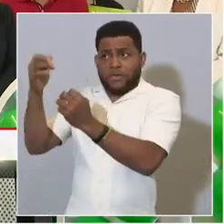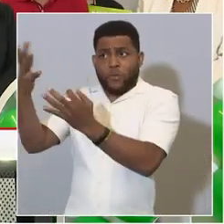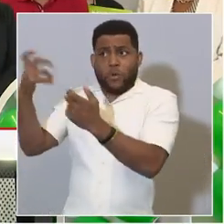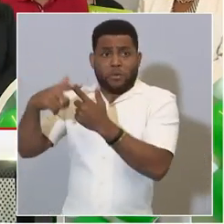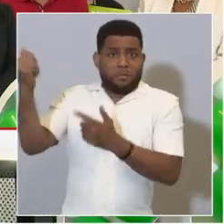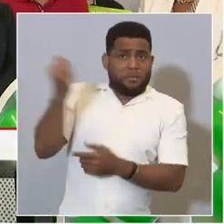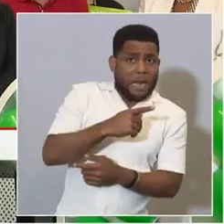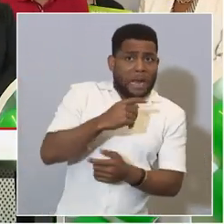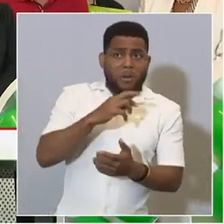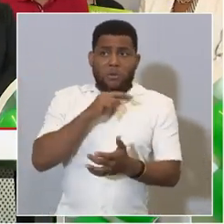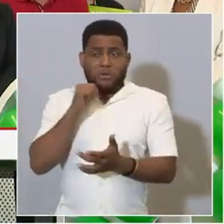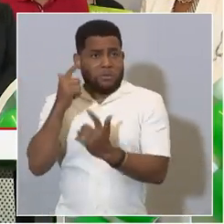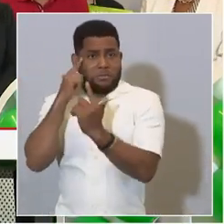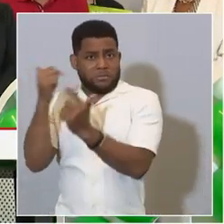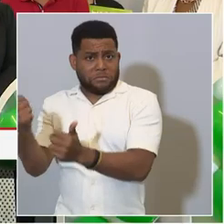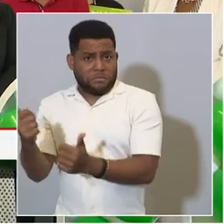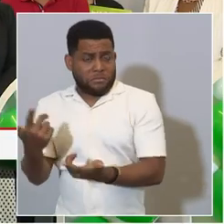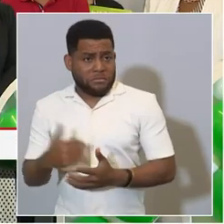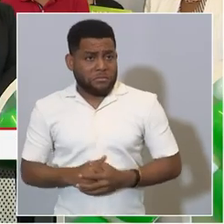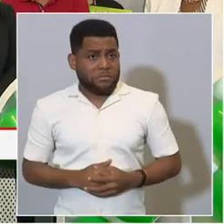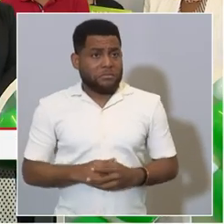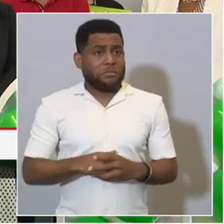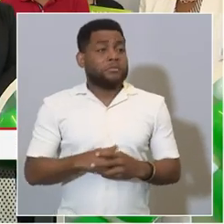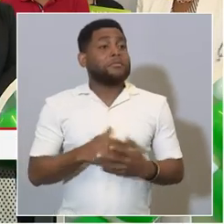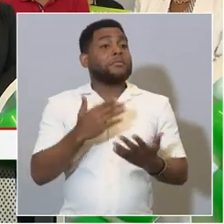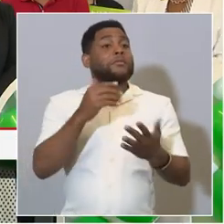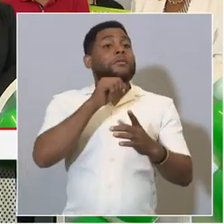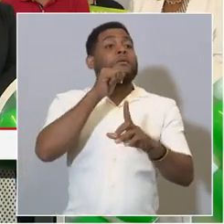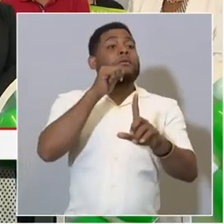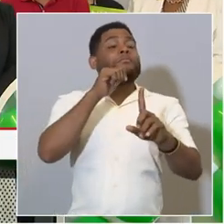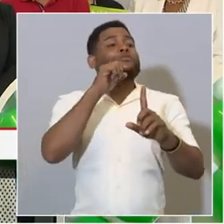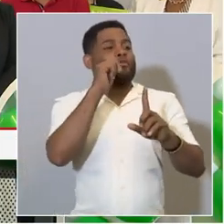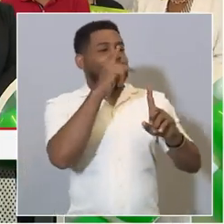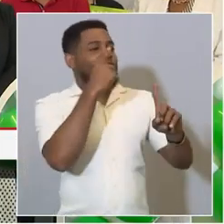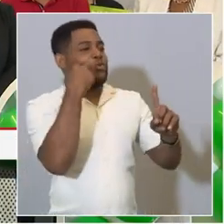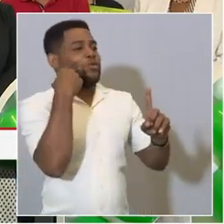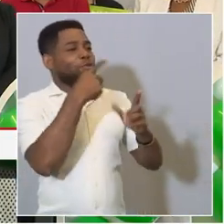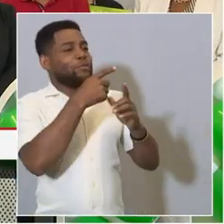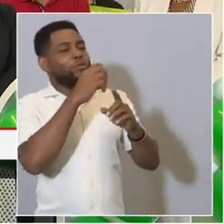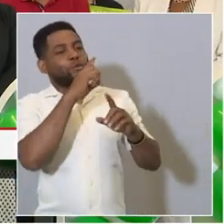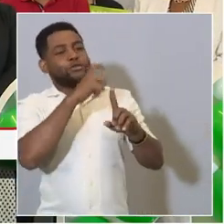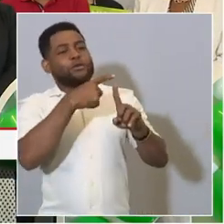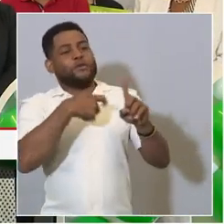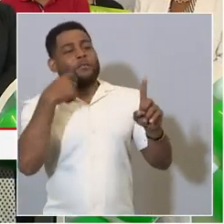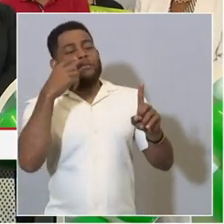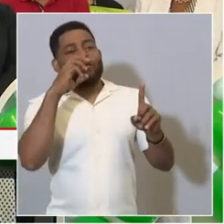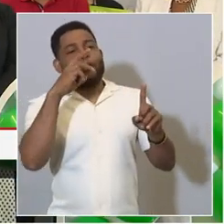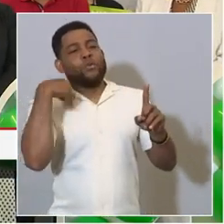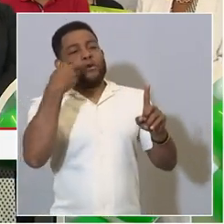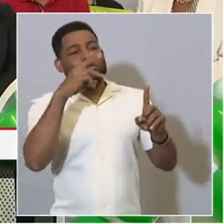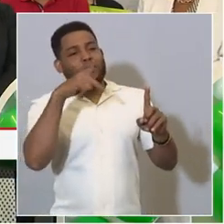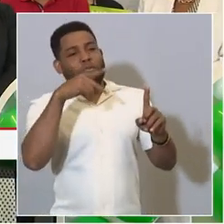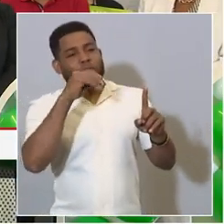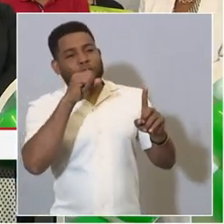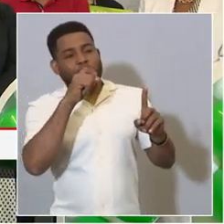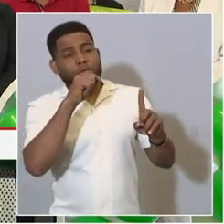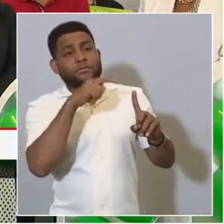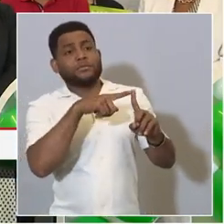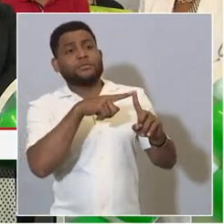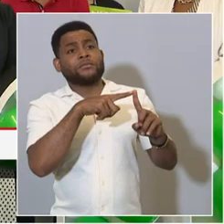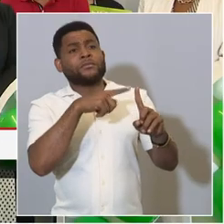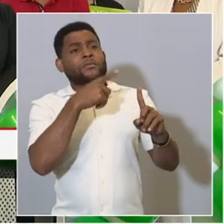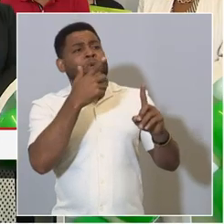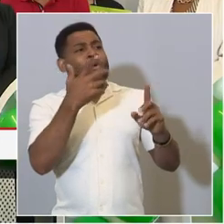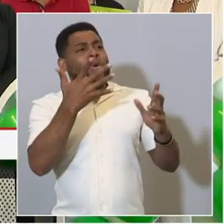Washington Post. You've talked about the Housing Production Trust Fund investment a lot today, but what other strategies go into such rapid housing